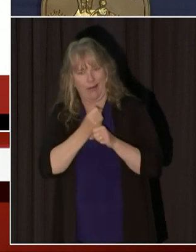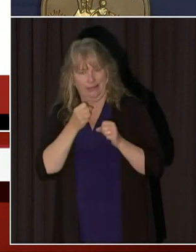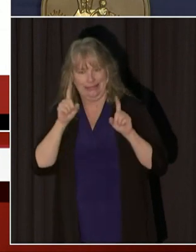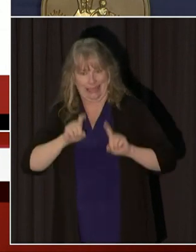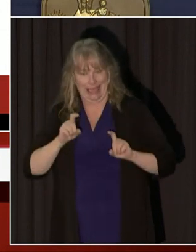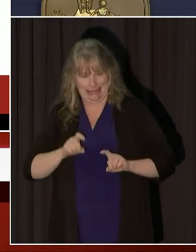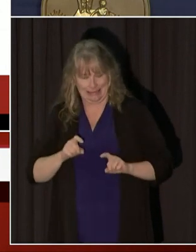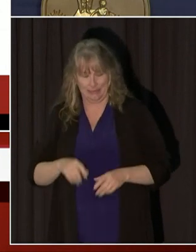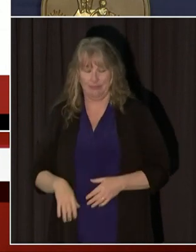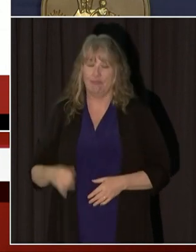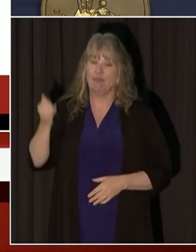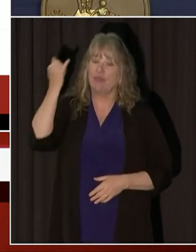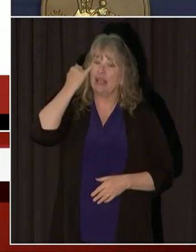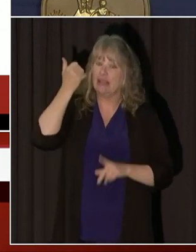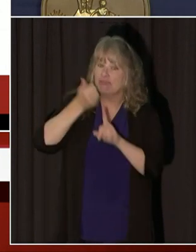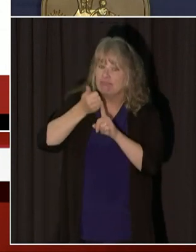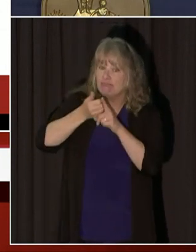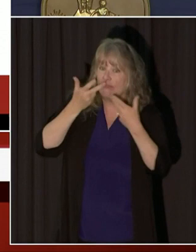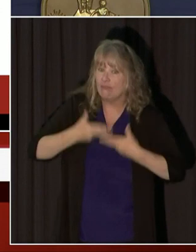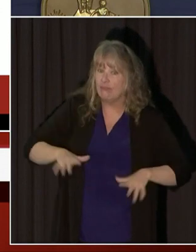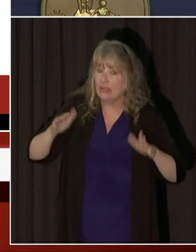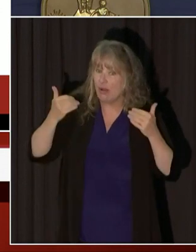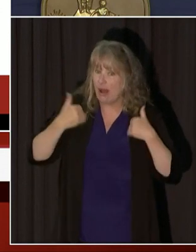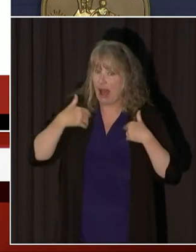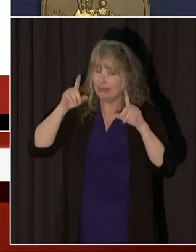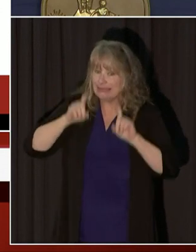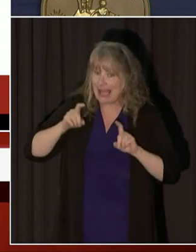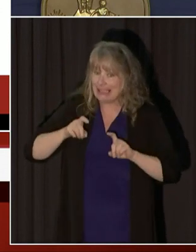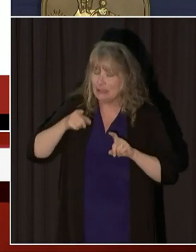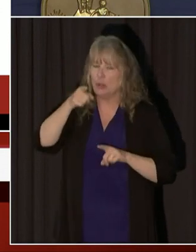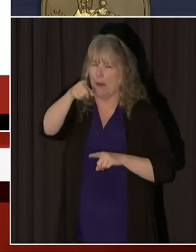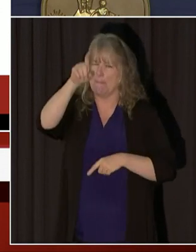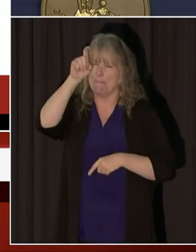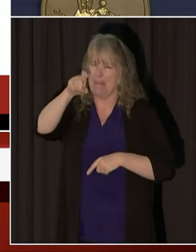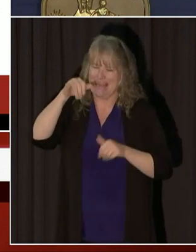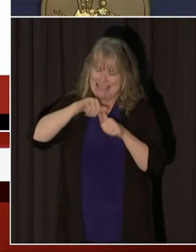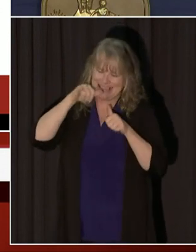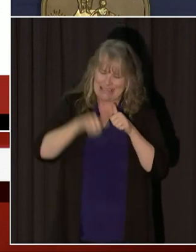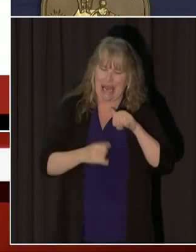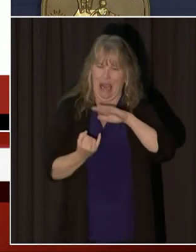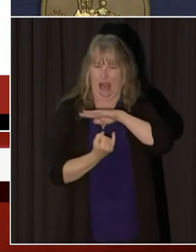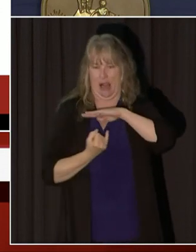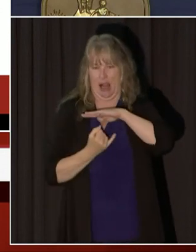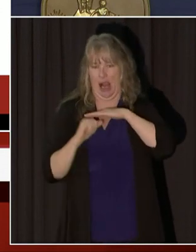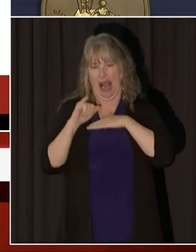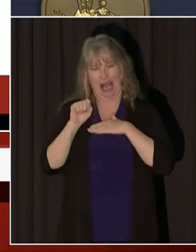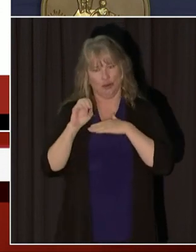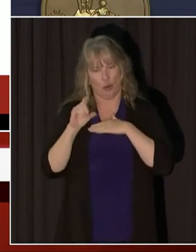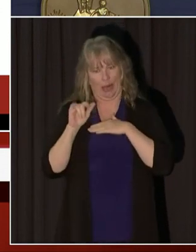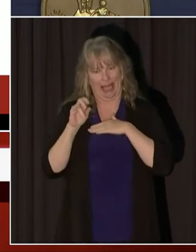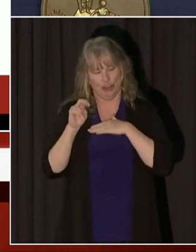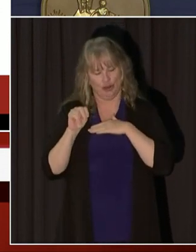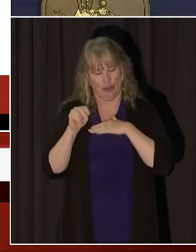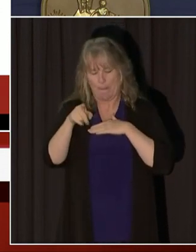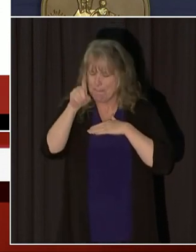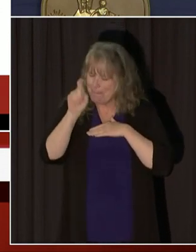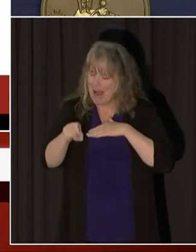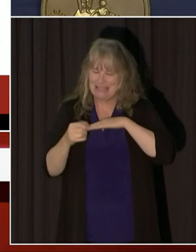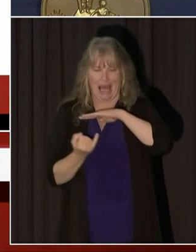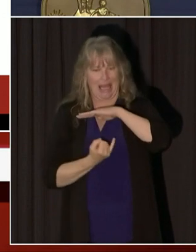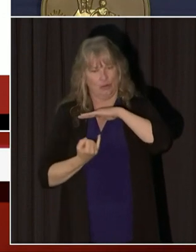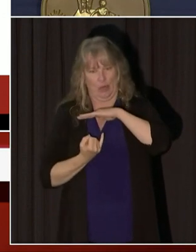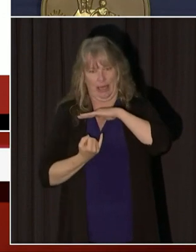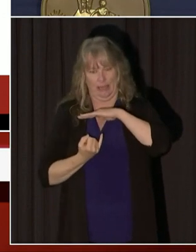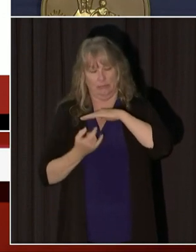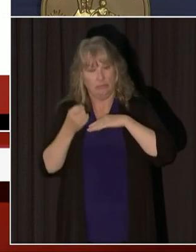been tested for COVID-19, you must isolate yourself and strictly isolate yourself. If you're able to do it in